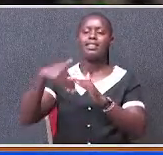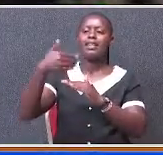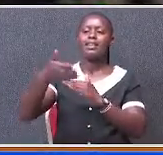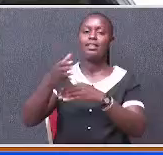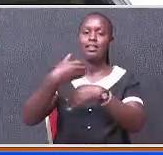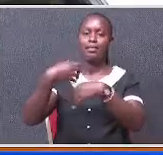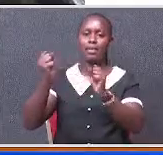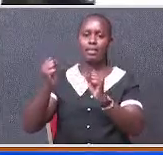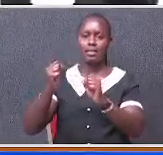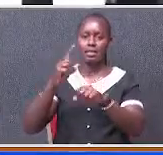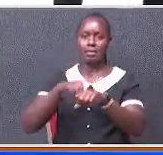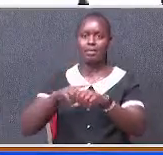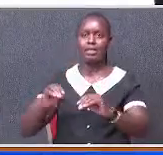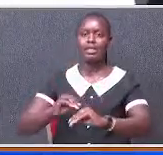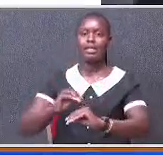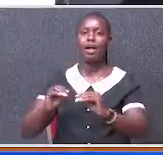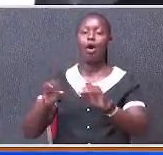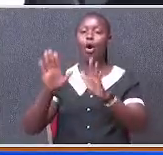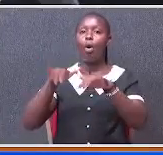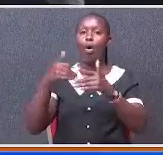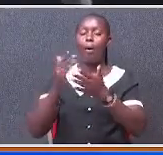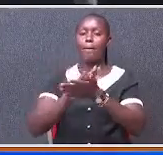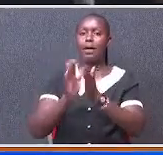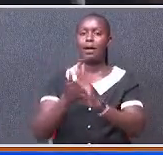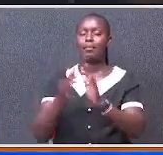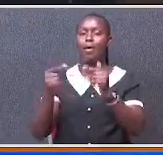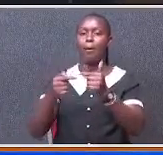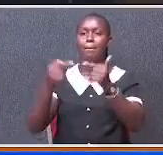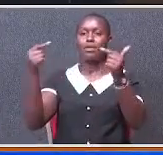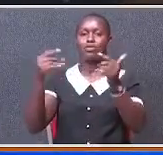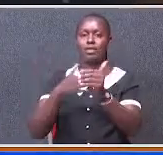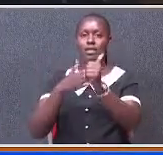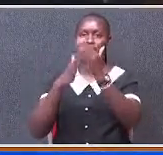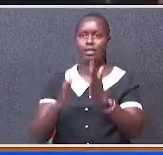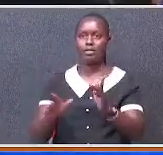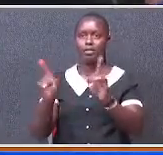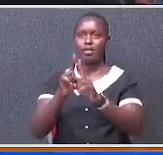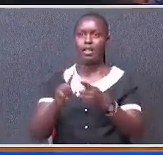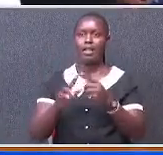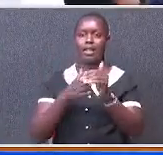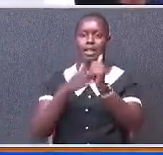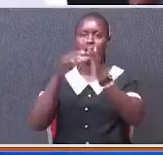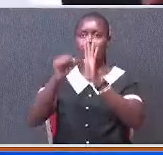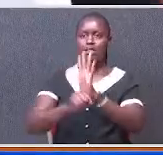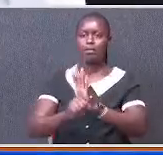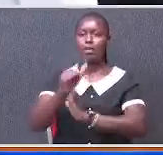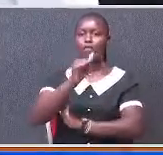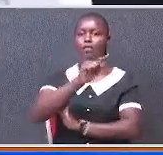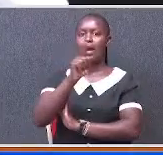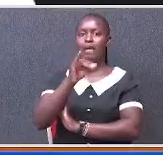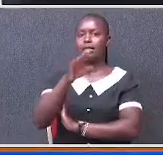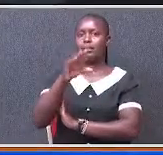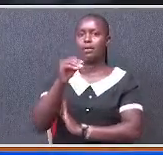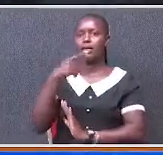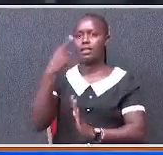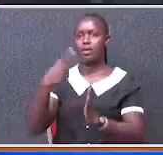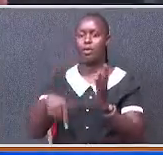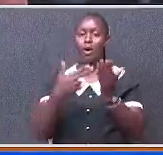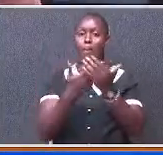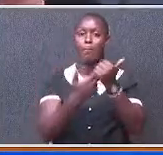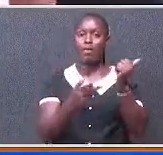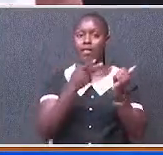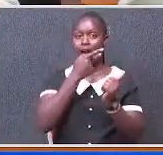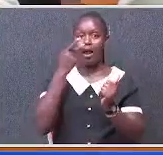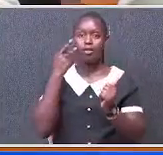opposition once it is created, further setting the stage for a brawl between the leadership of Azimio coalition, with sources saying that both Odinga and